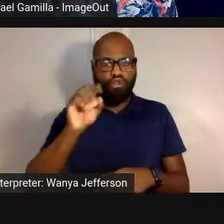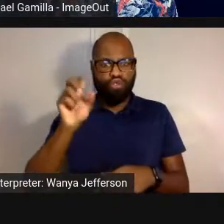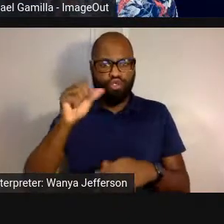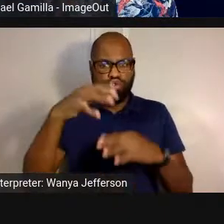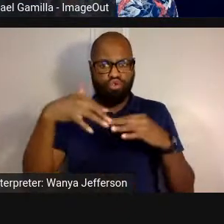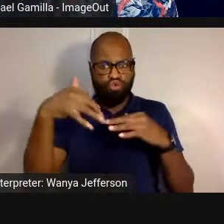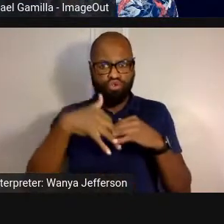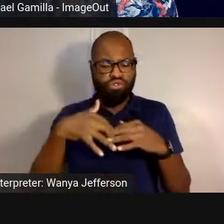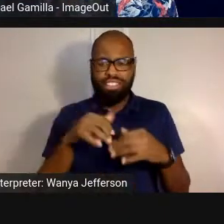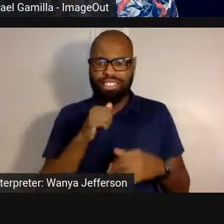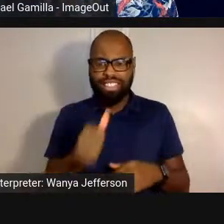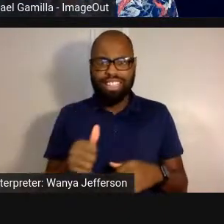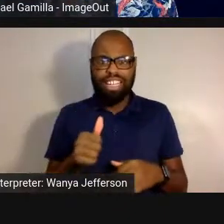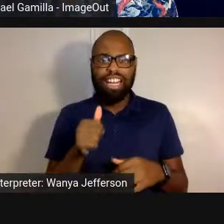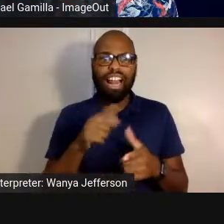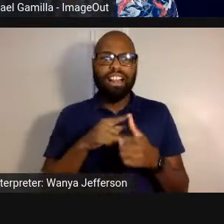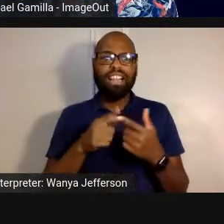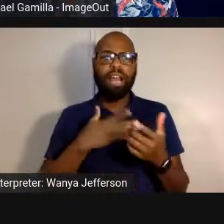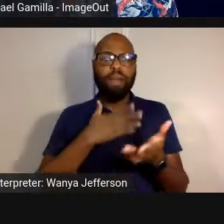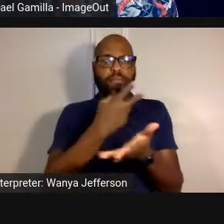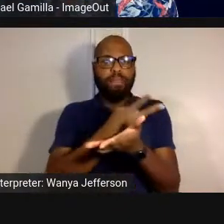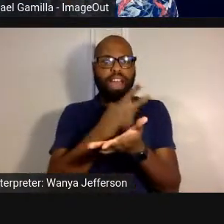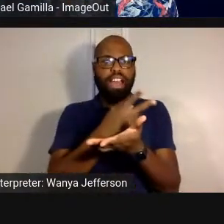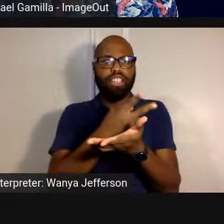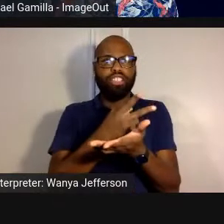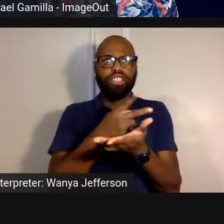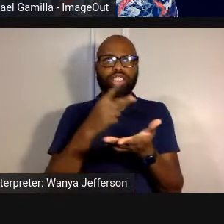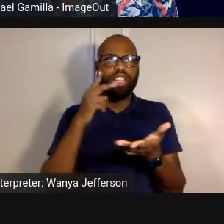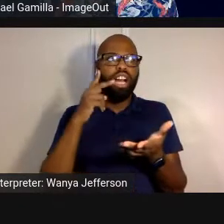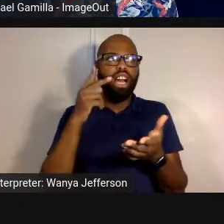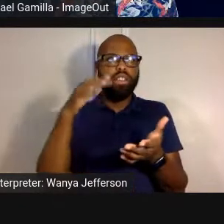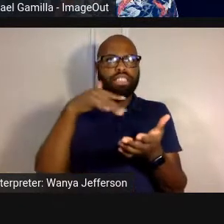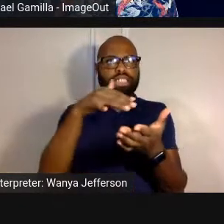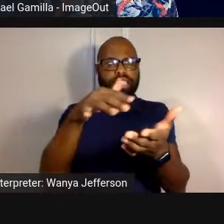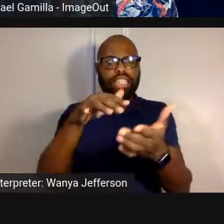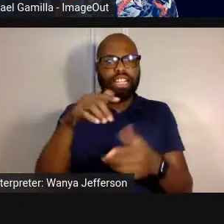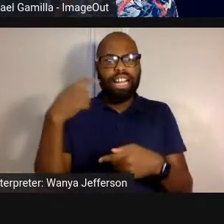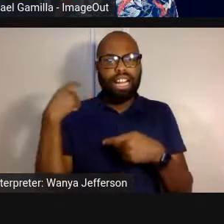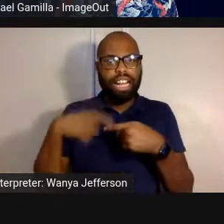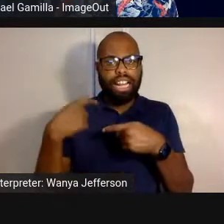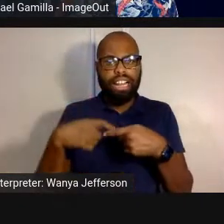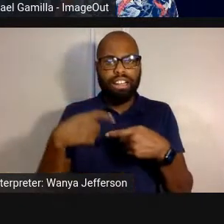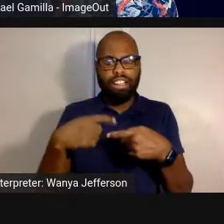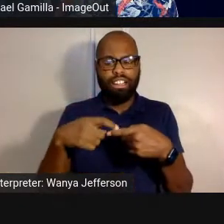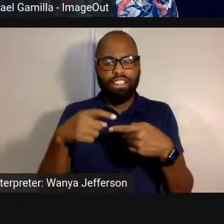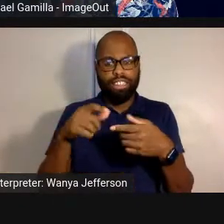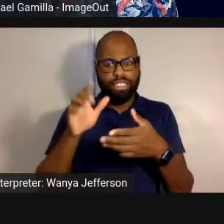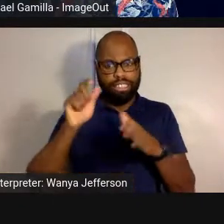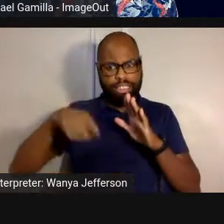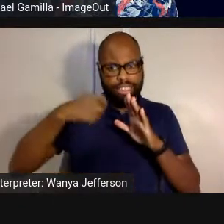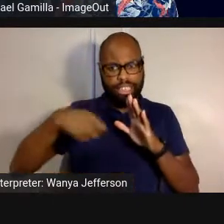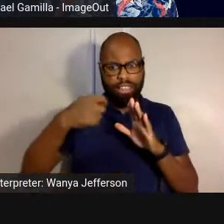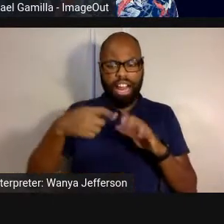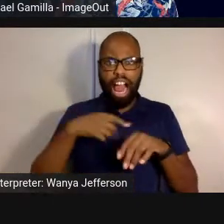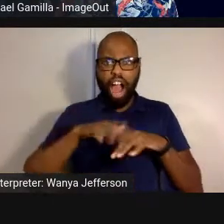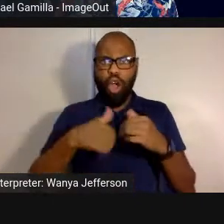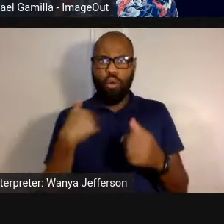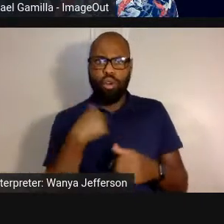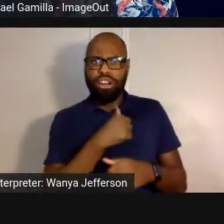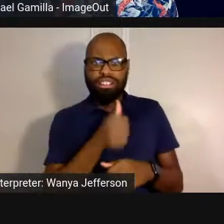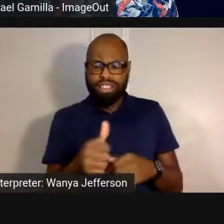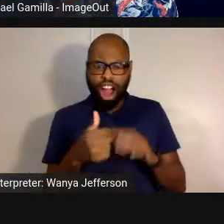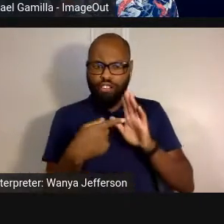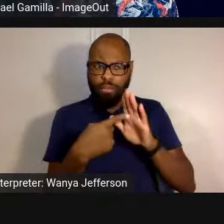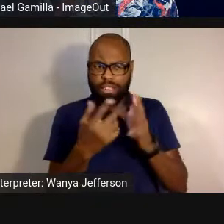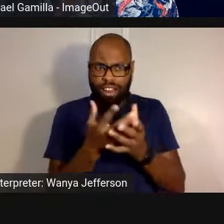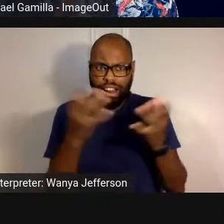Latin American cinema and realized how much underrepresented we were in this country. And it was really important, and it still is really